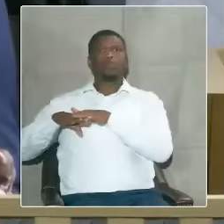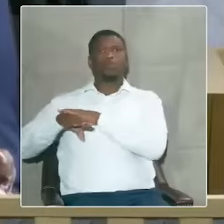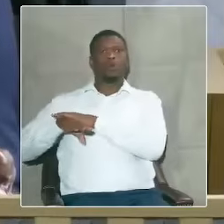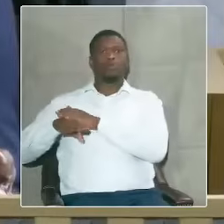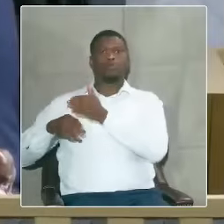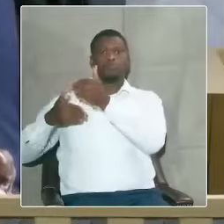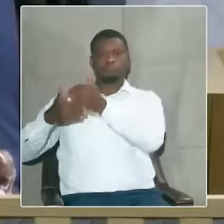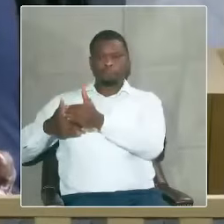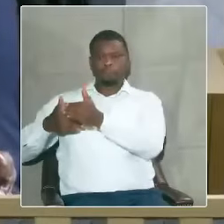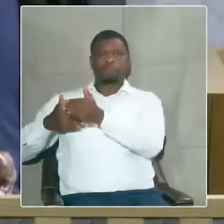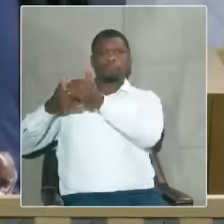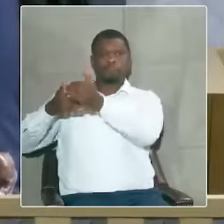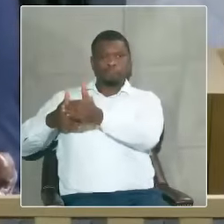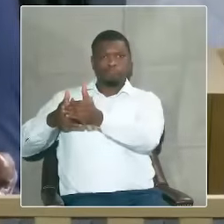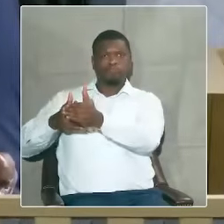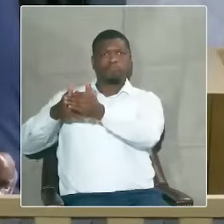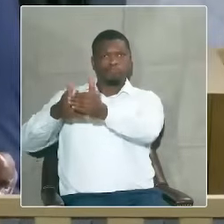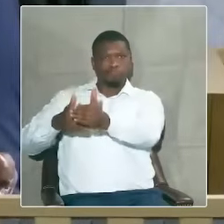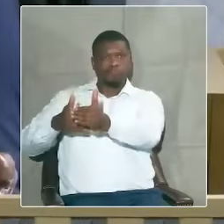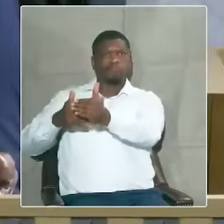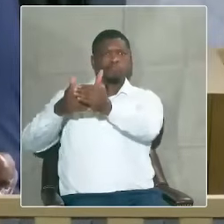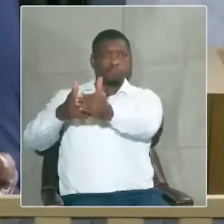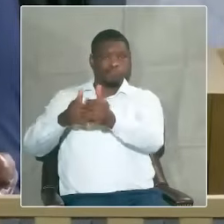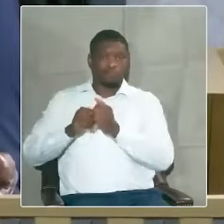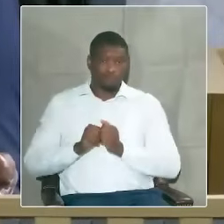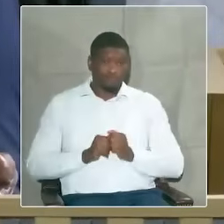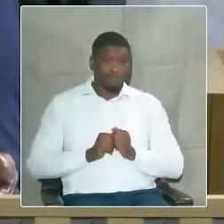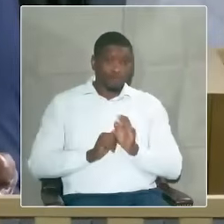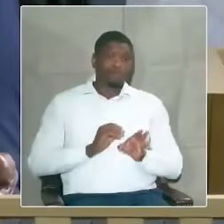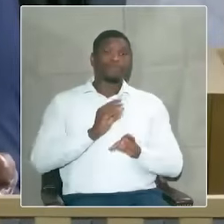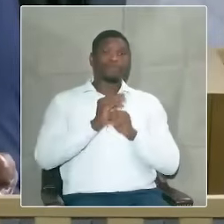PKTT. And in